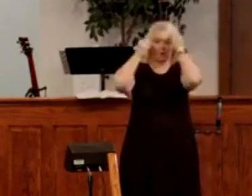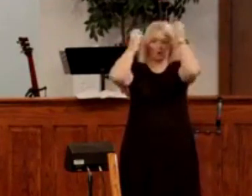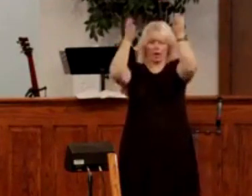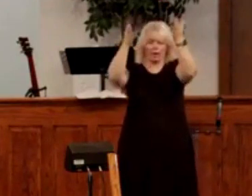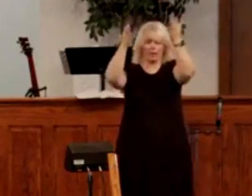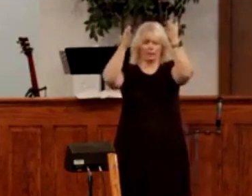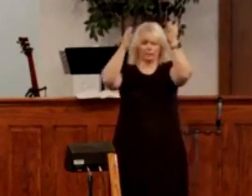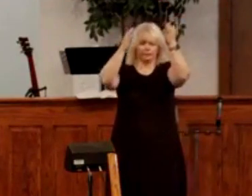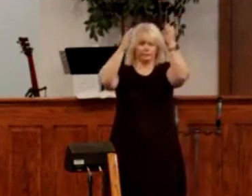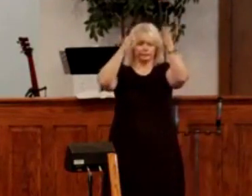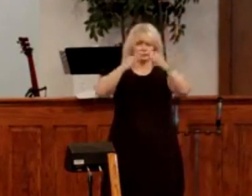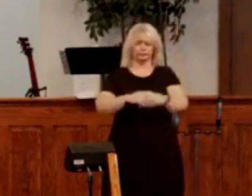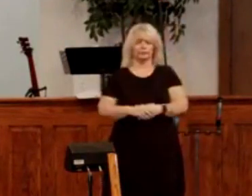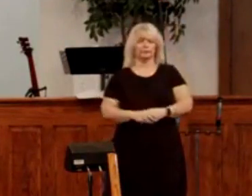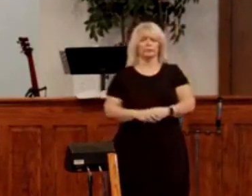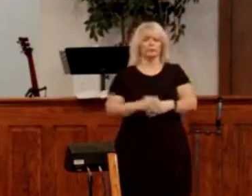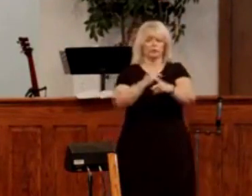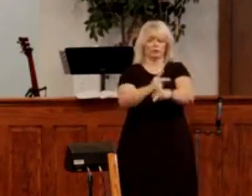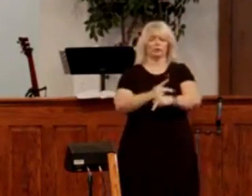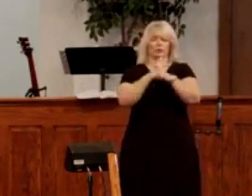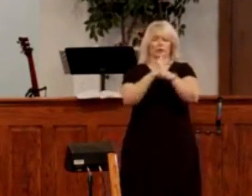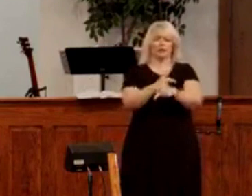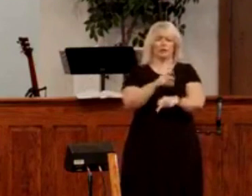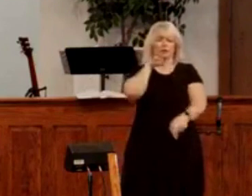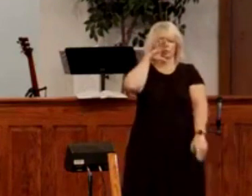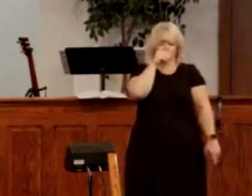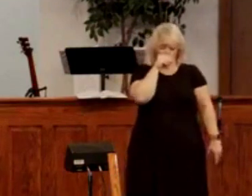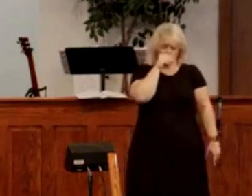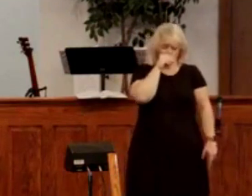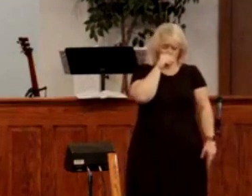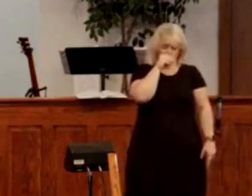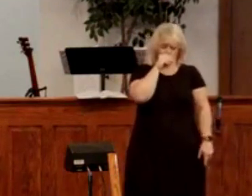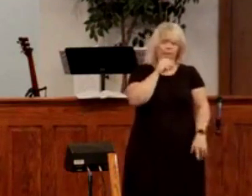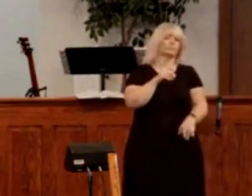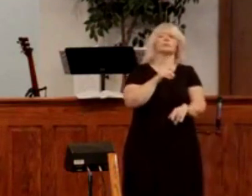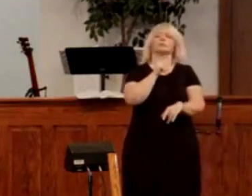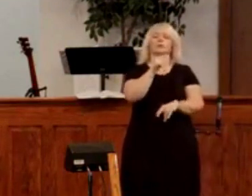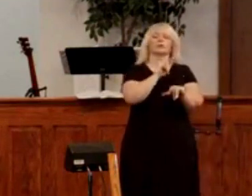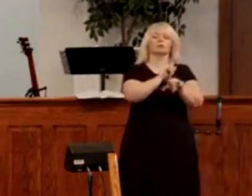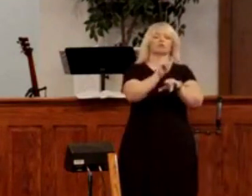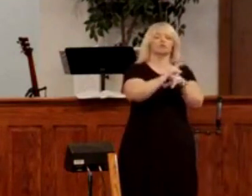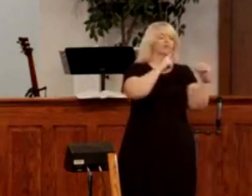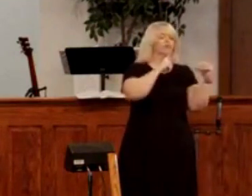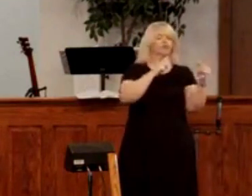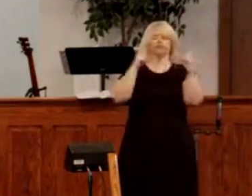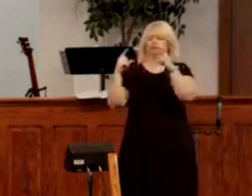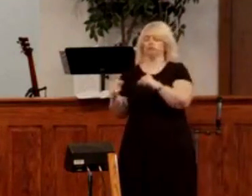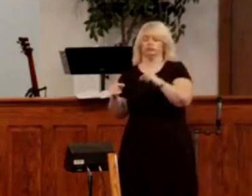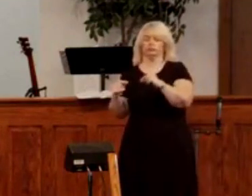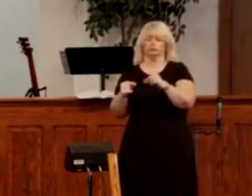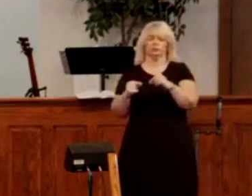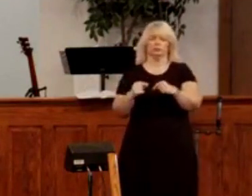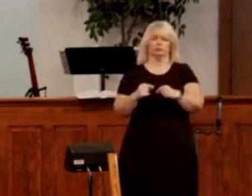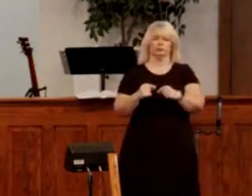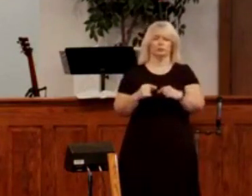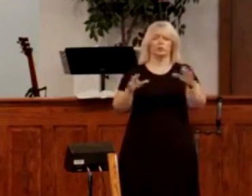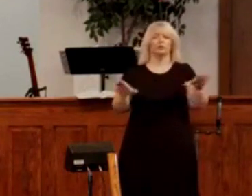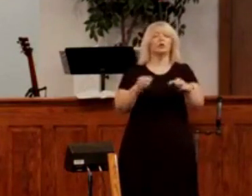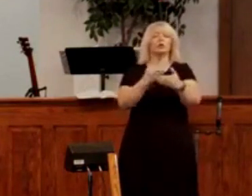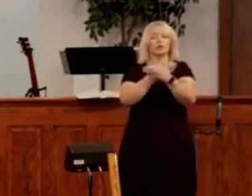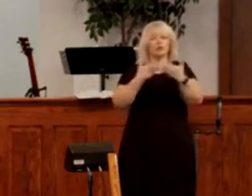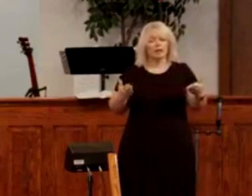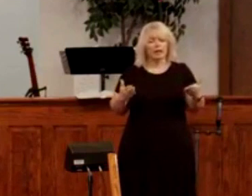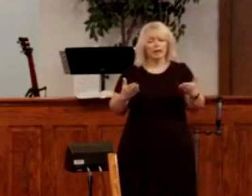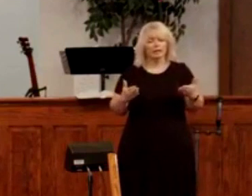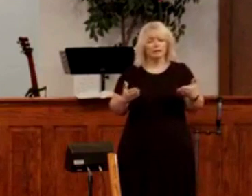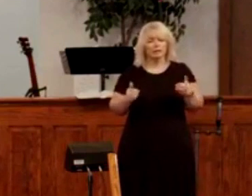authorities, right? We can keep our mouths shut and not slander and not quarrel. We can do those things in light of the future